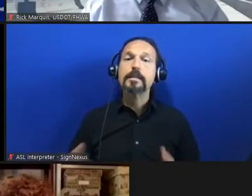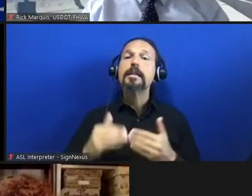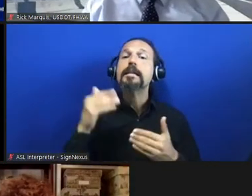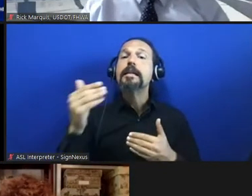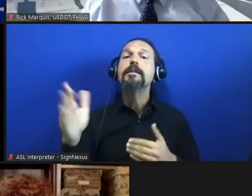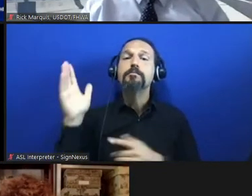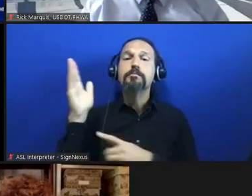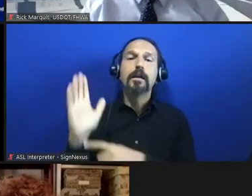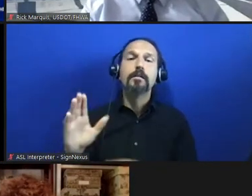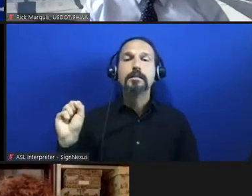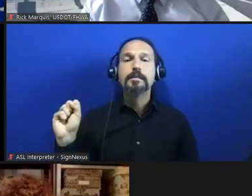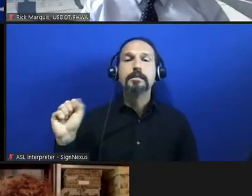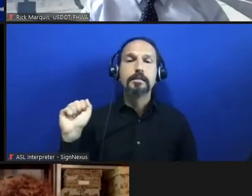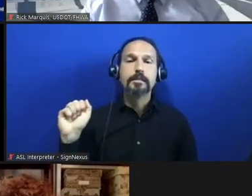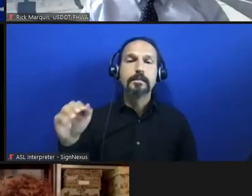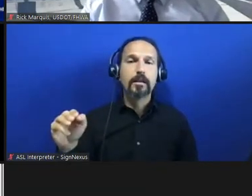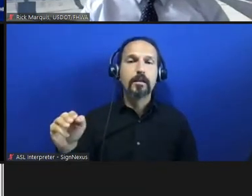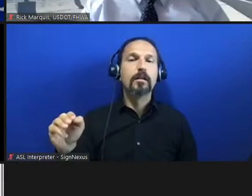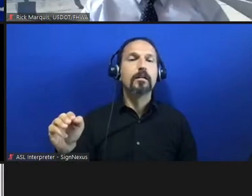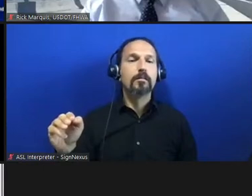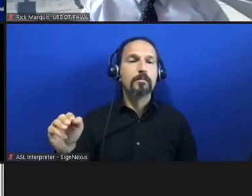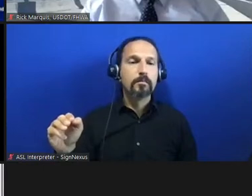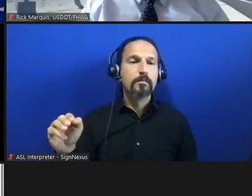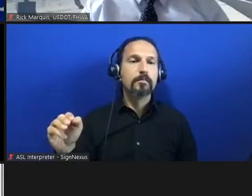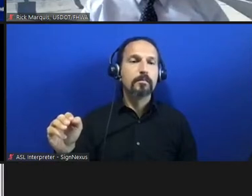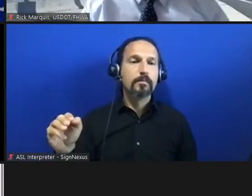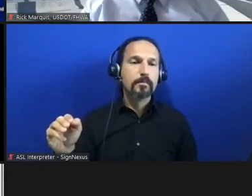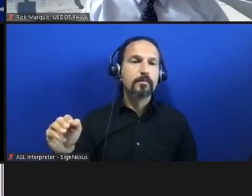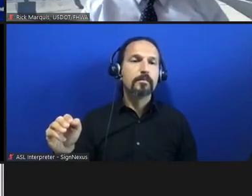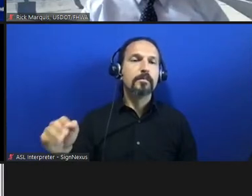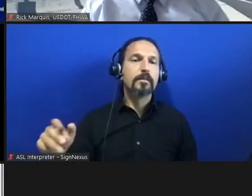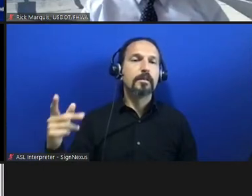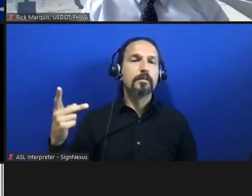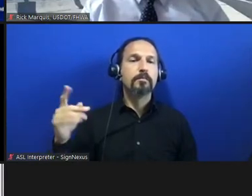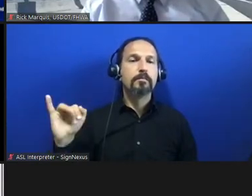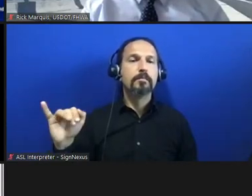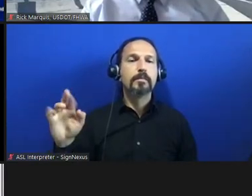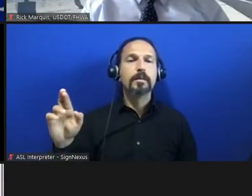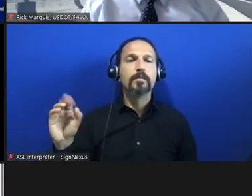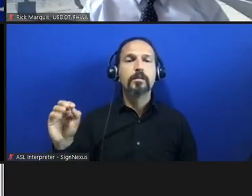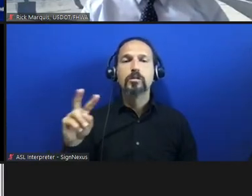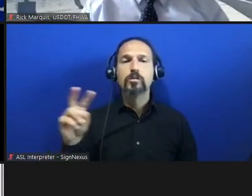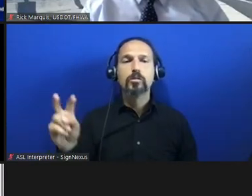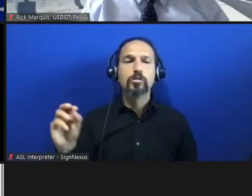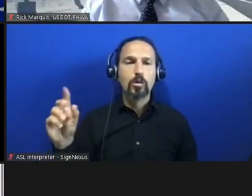speaker is Sam firozolo bought by Louise Torres